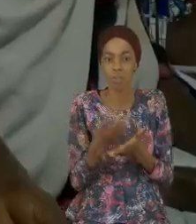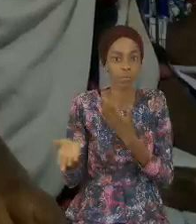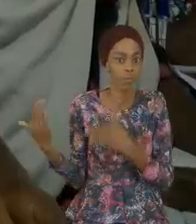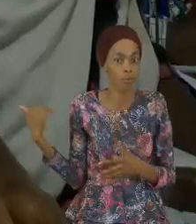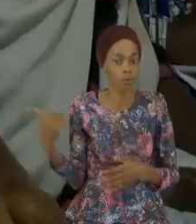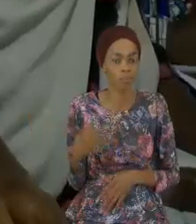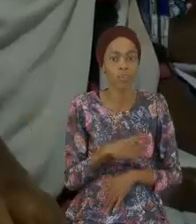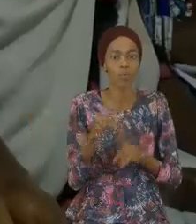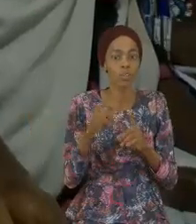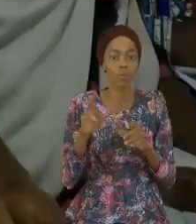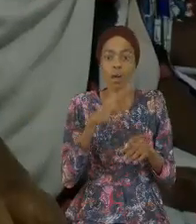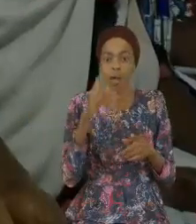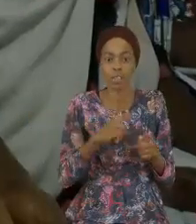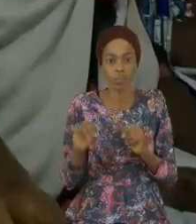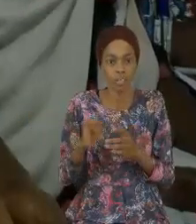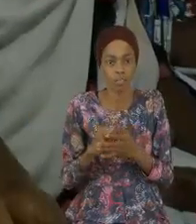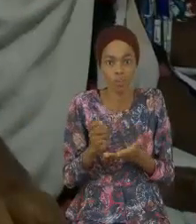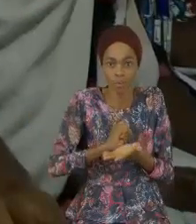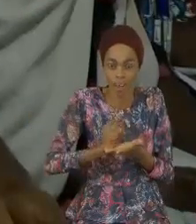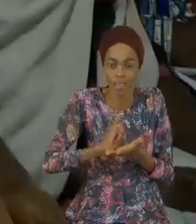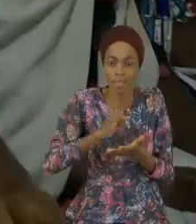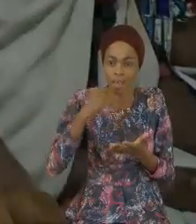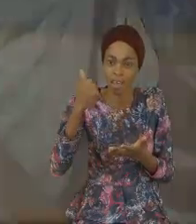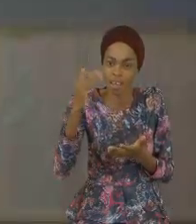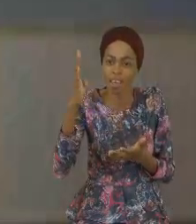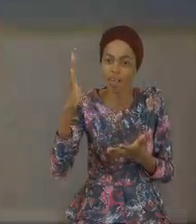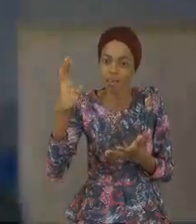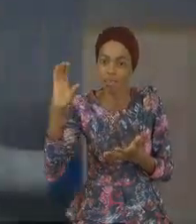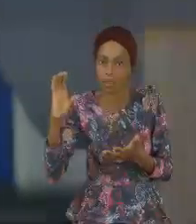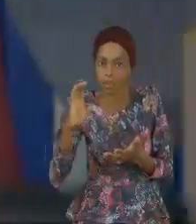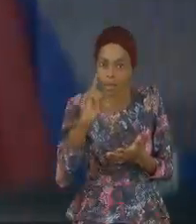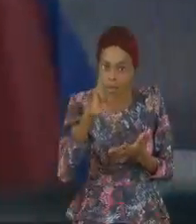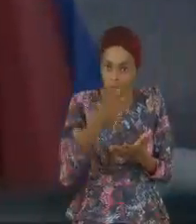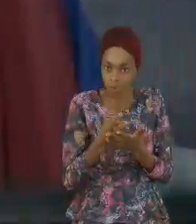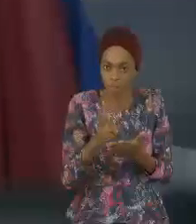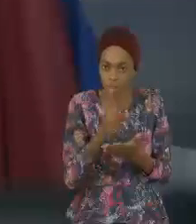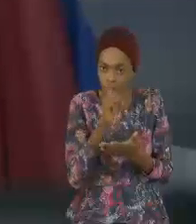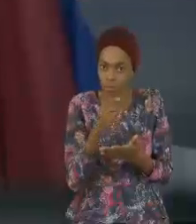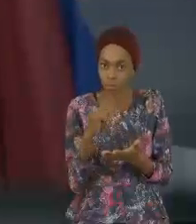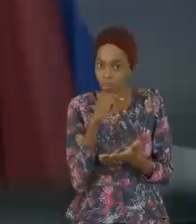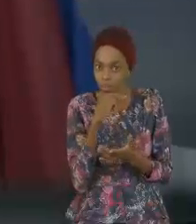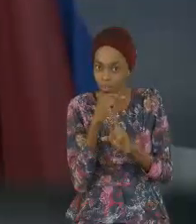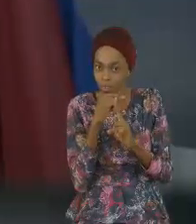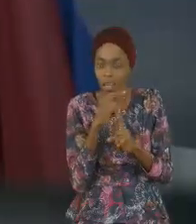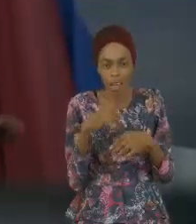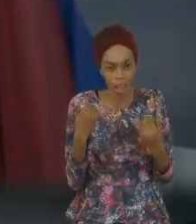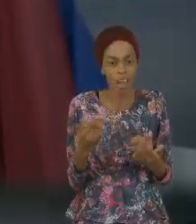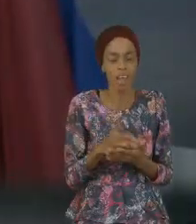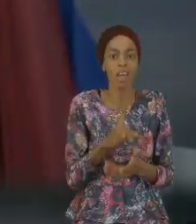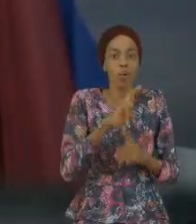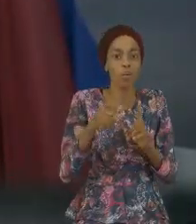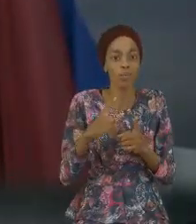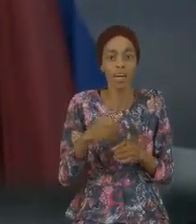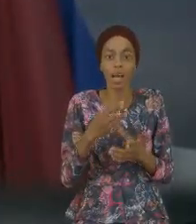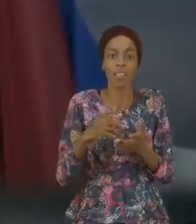the alphabets, how did you write? Didn't you fail? When you try to recite the multiplication table, didn't you